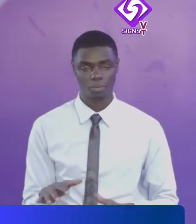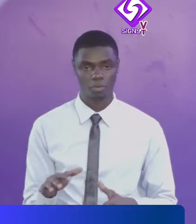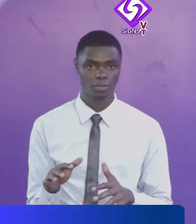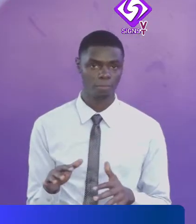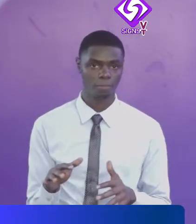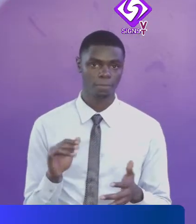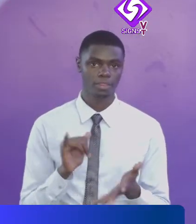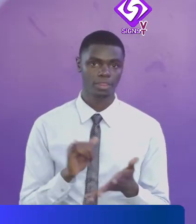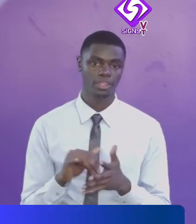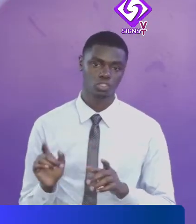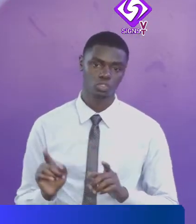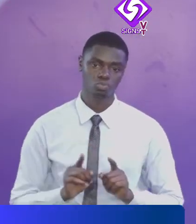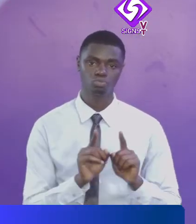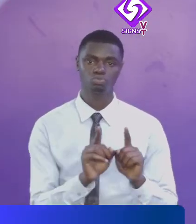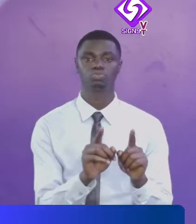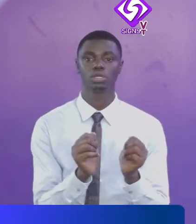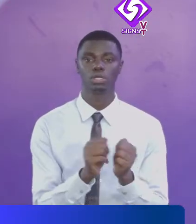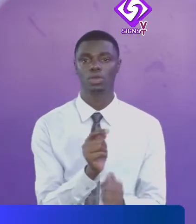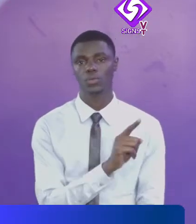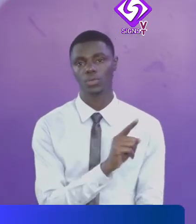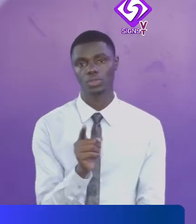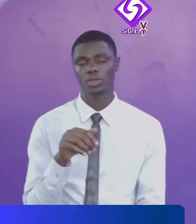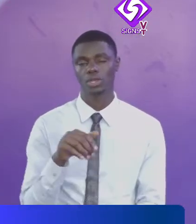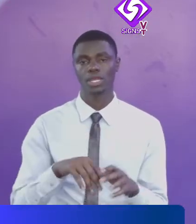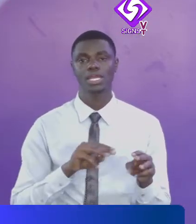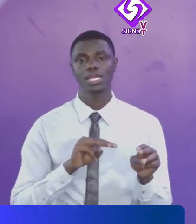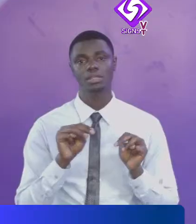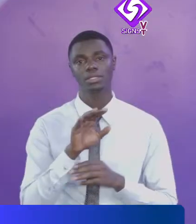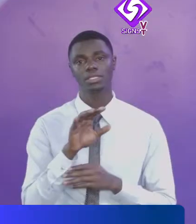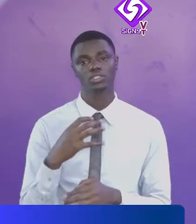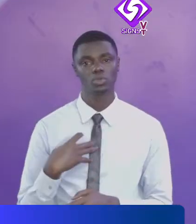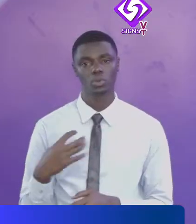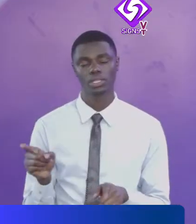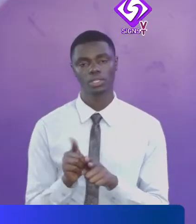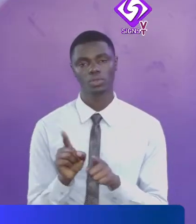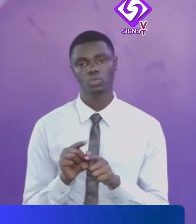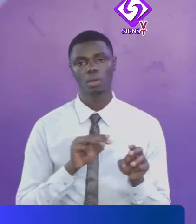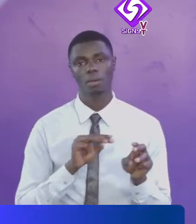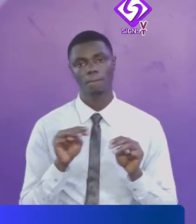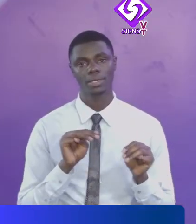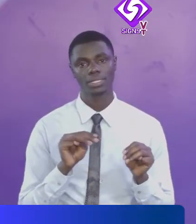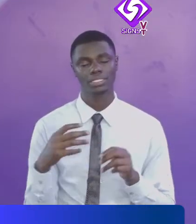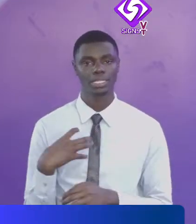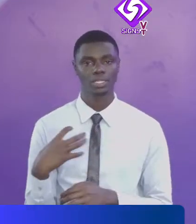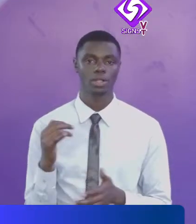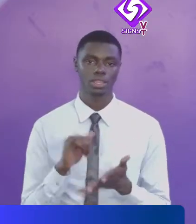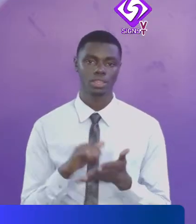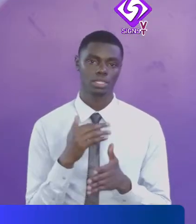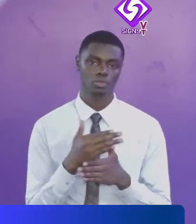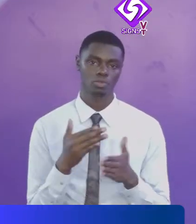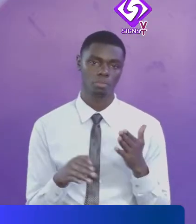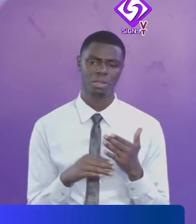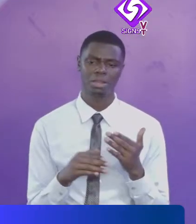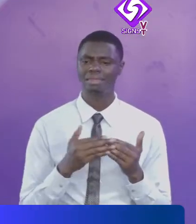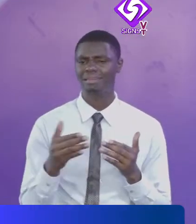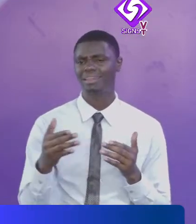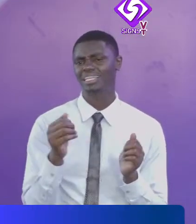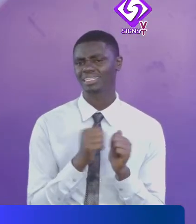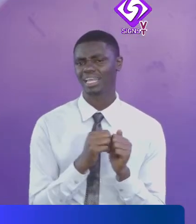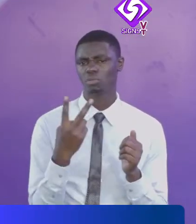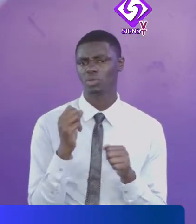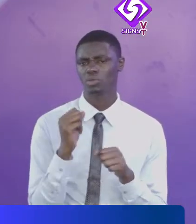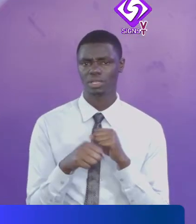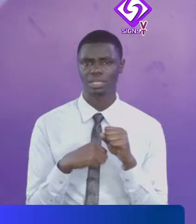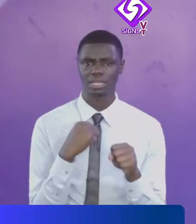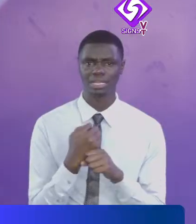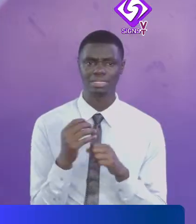that you walk this journey with, in managing the wealth you have built and also managing the wealth that you're building. Because in the next 10, 20 years, this country will